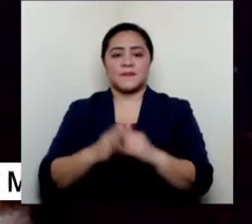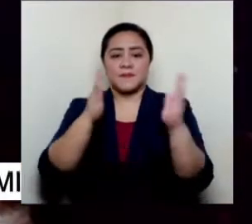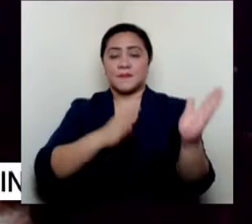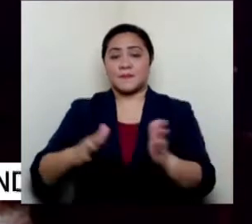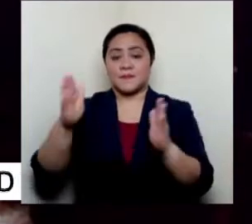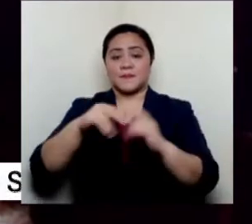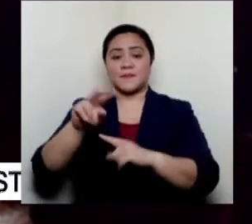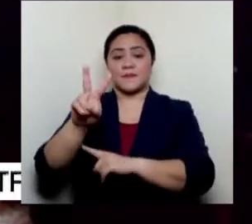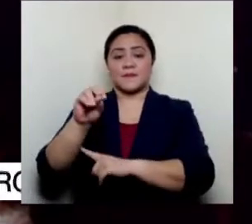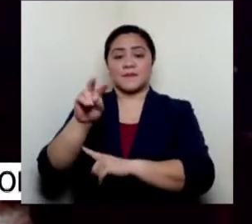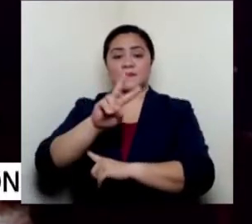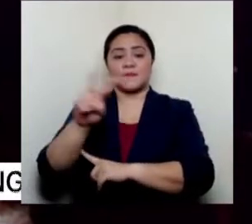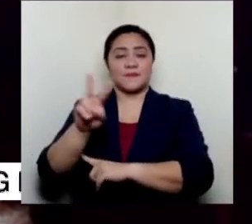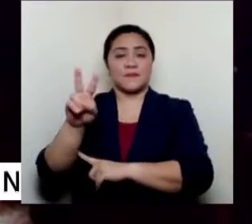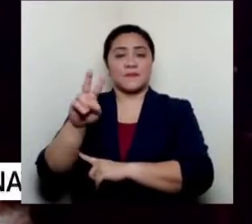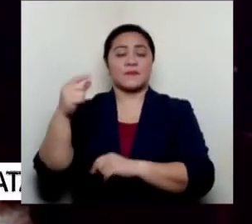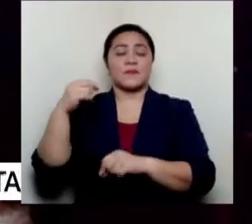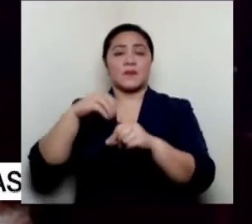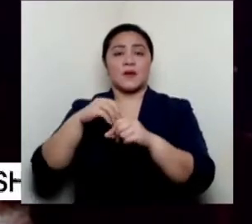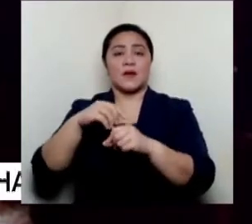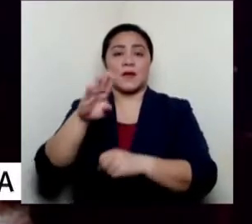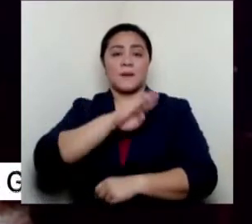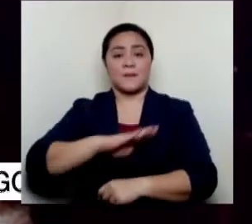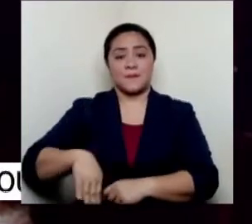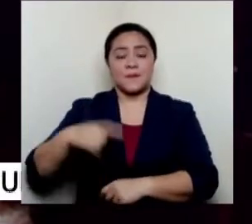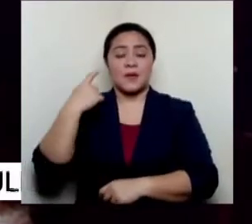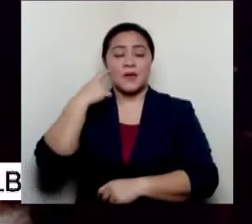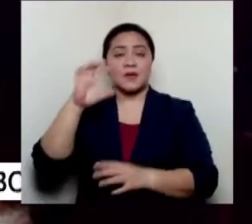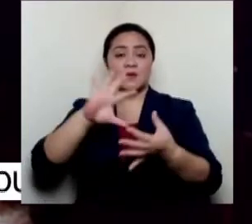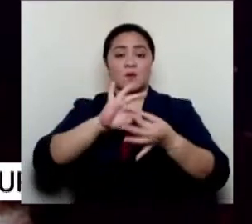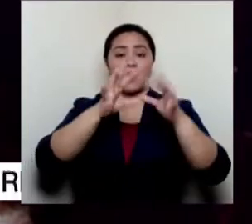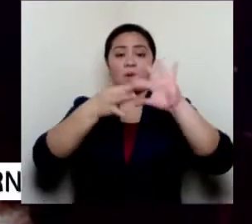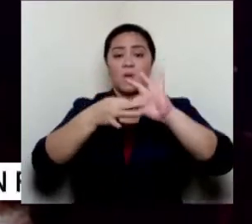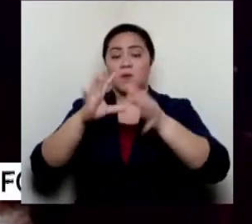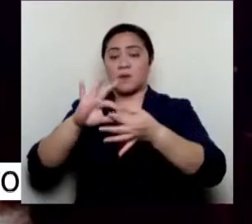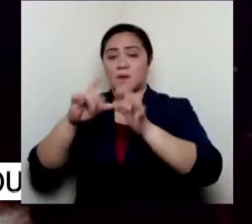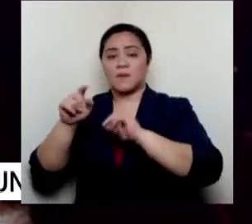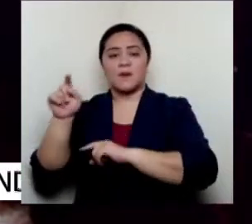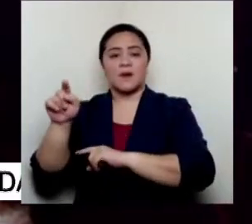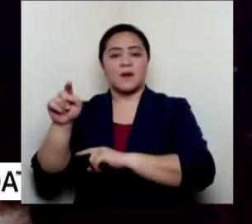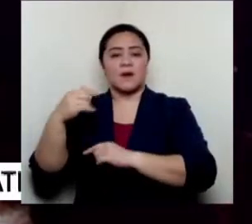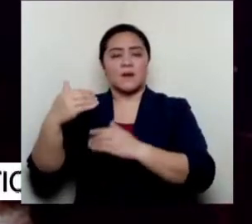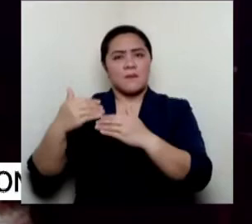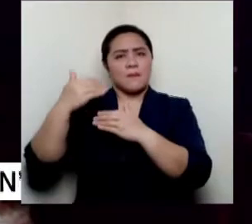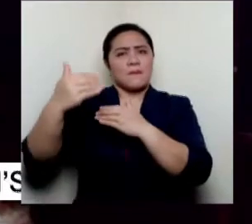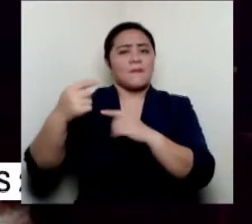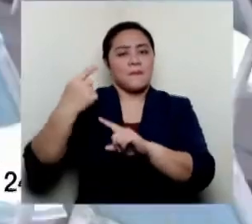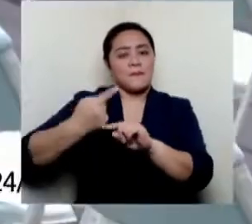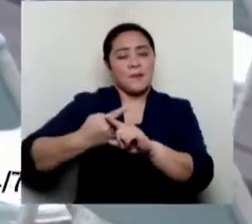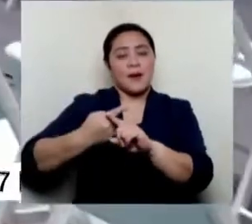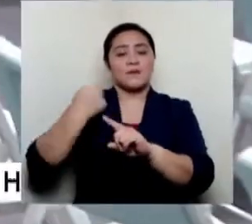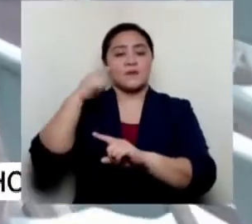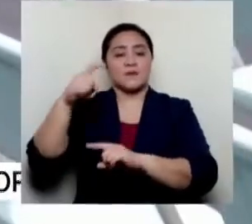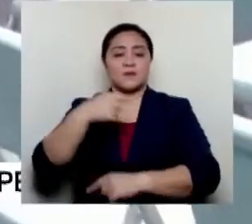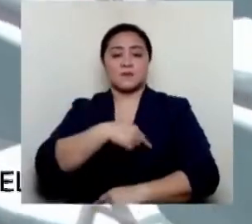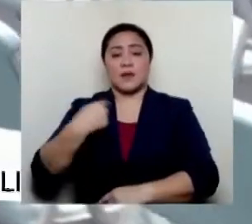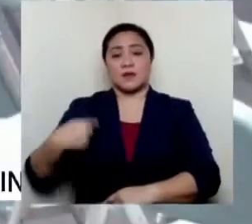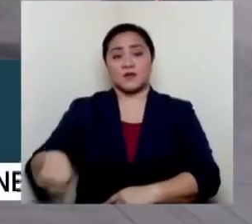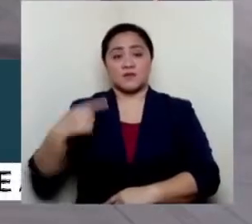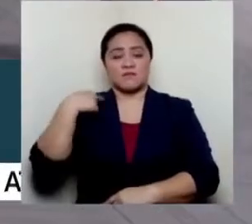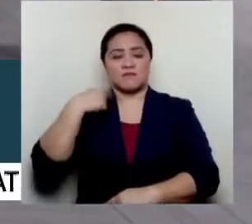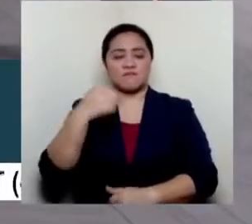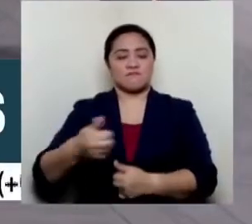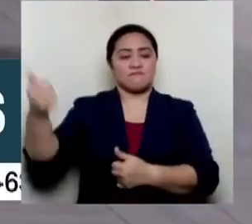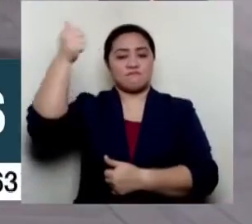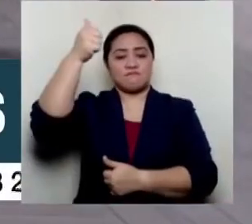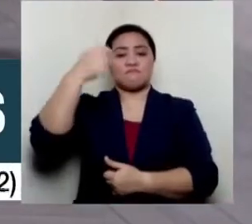Preparations for the 2022 Beijing Winter Olympics enter their final stages with a month to go before the opening. Chinese President Xi